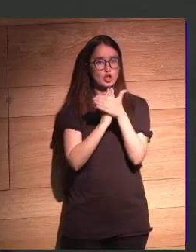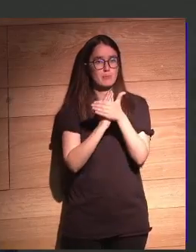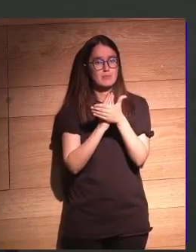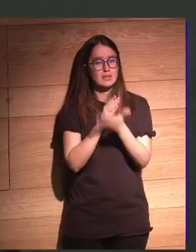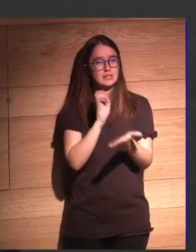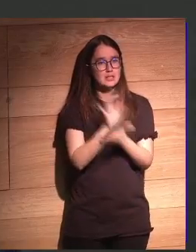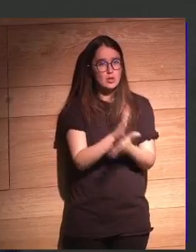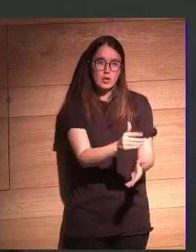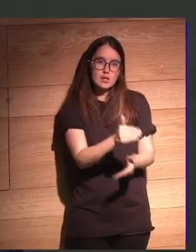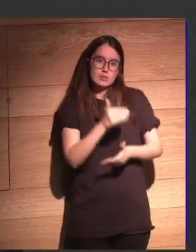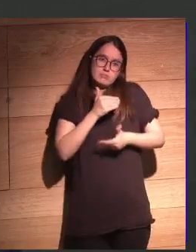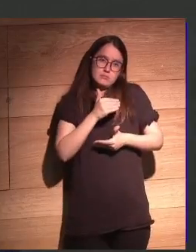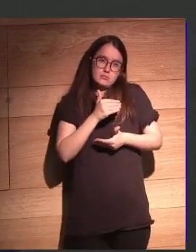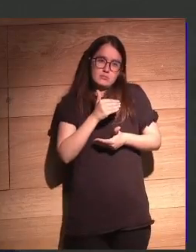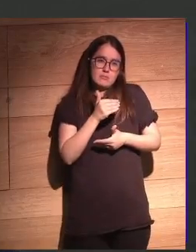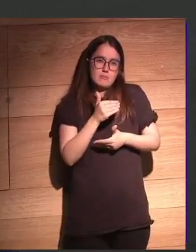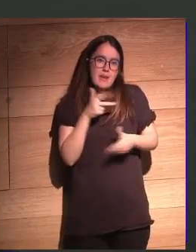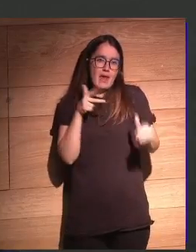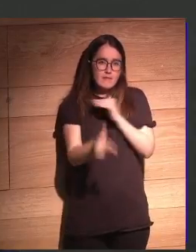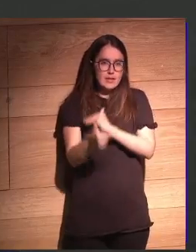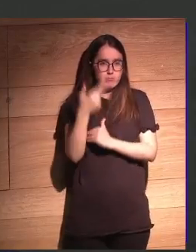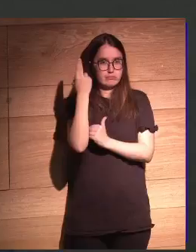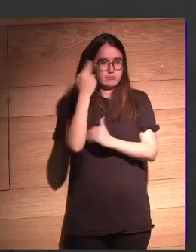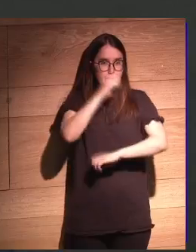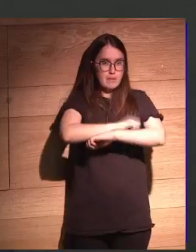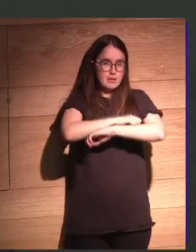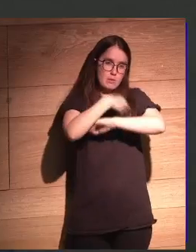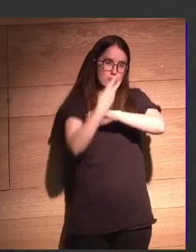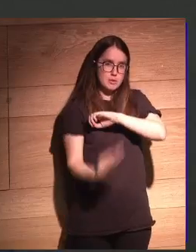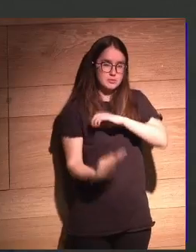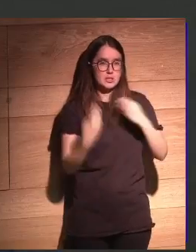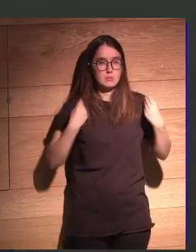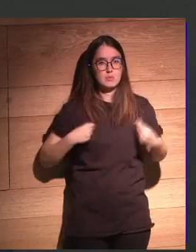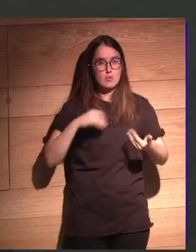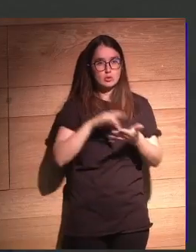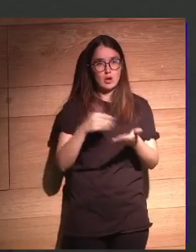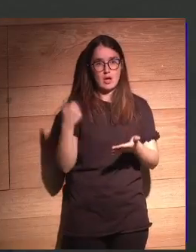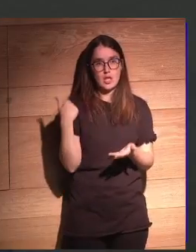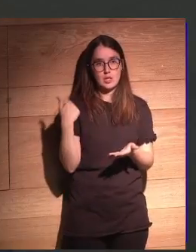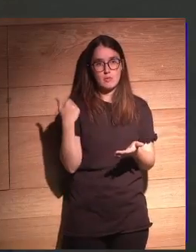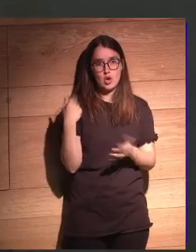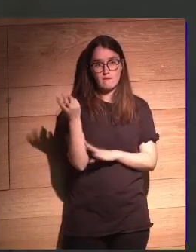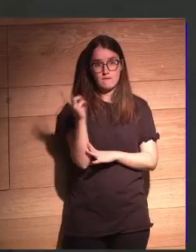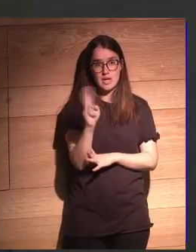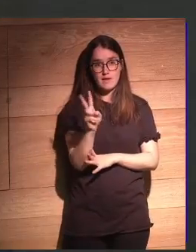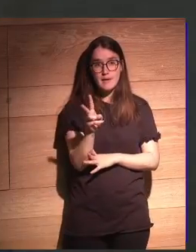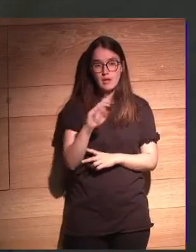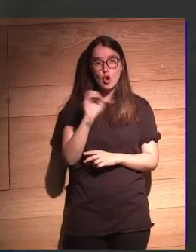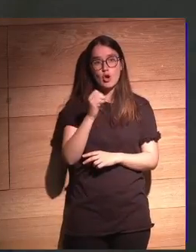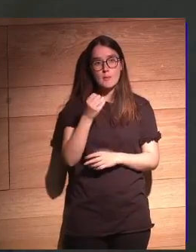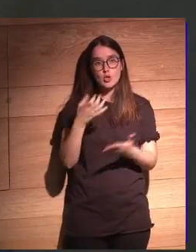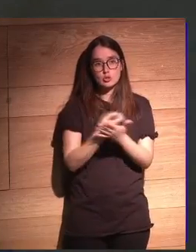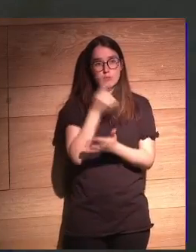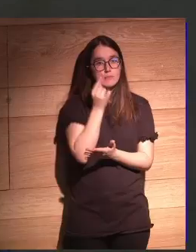commit suicide, and this is the grandeur of these platforms who really welcome you and prevent you